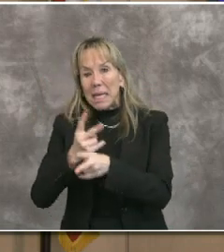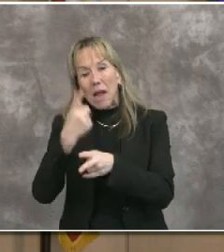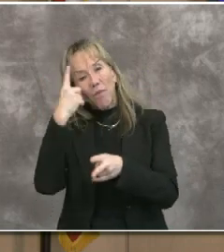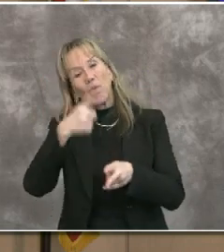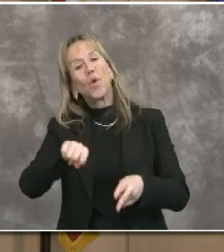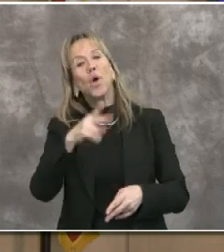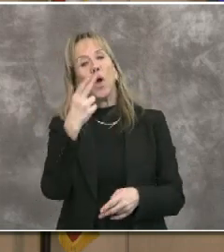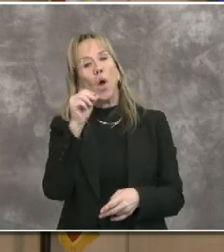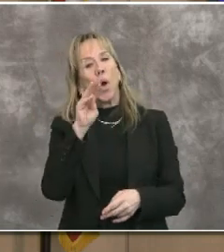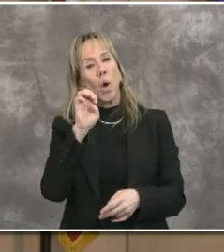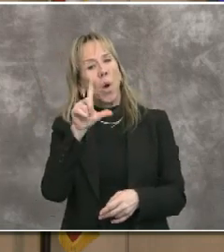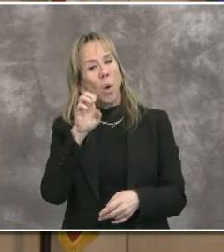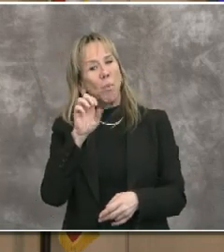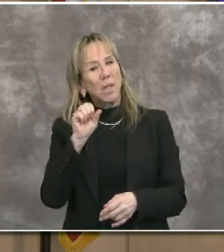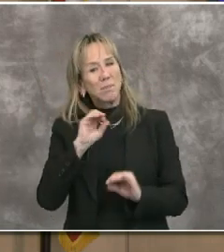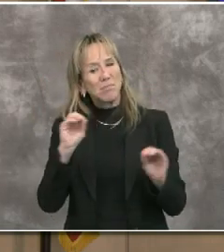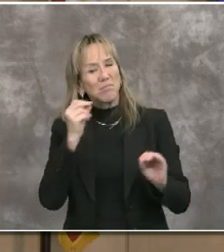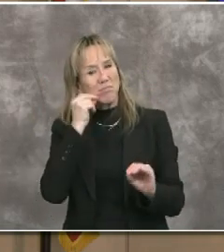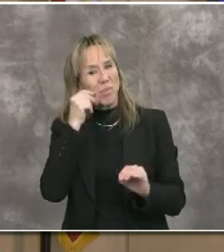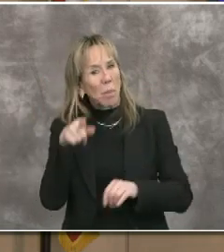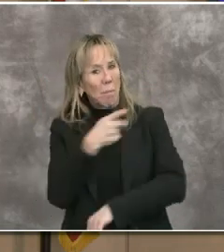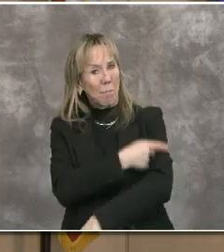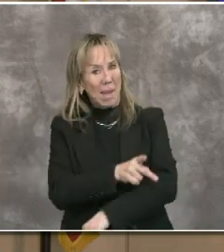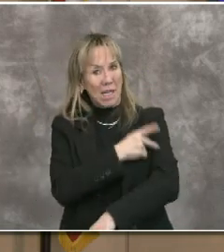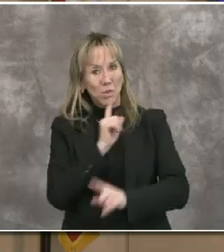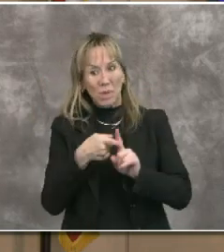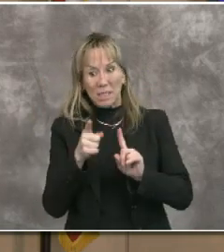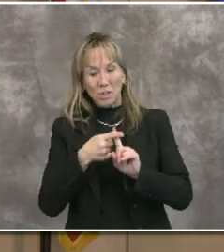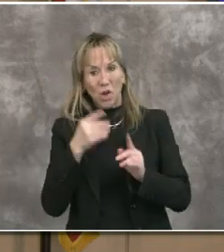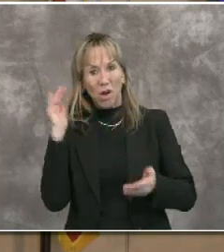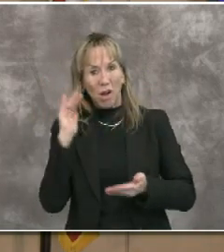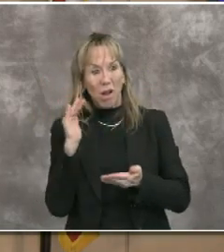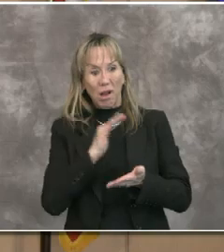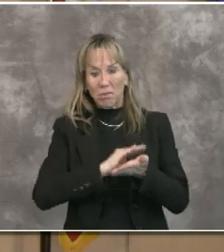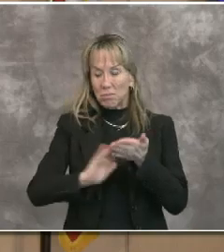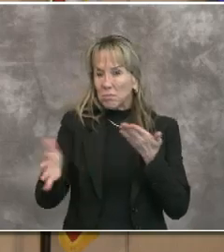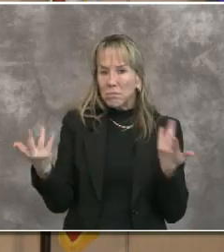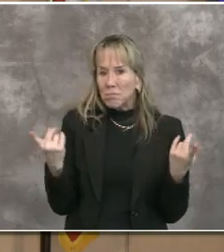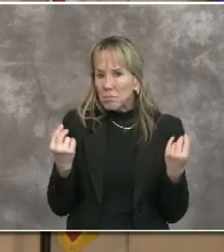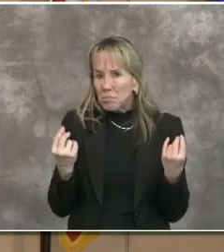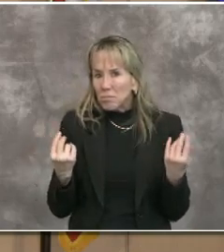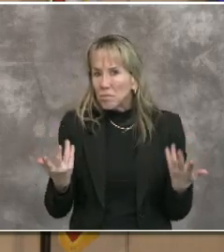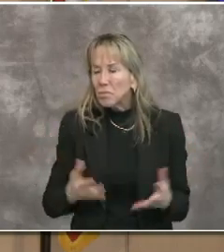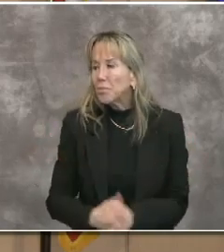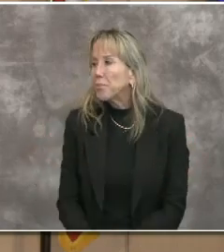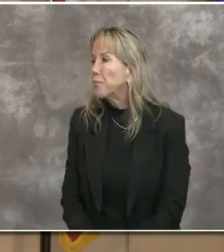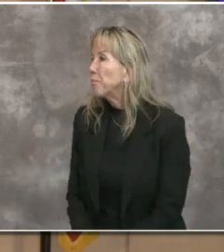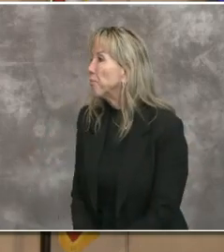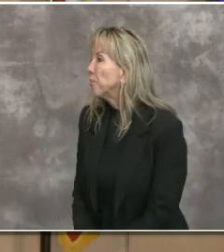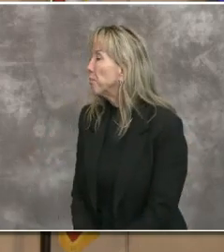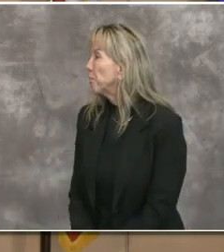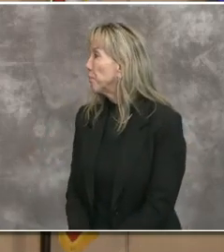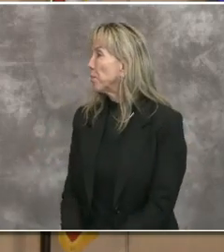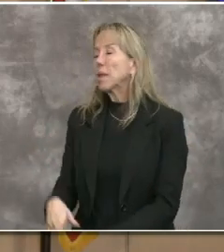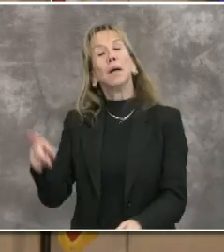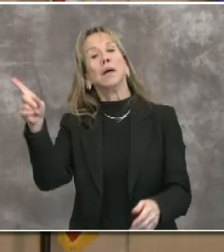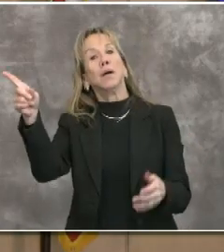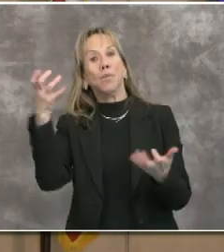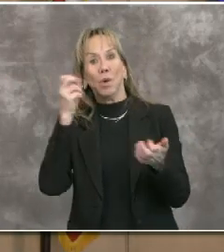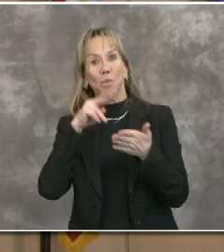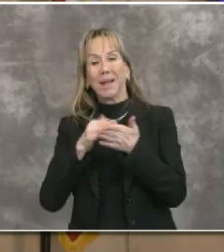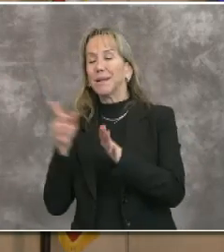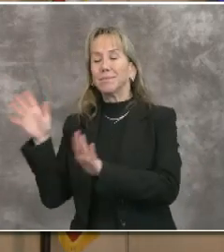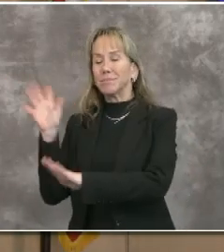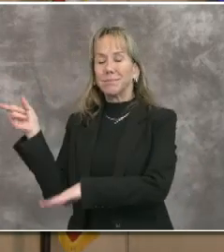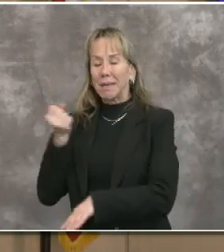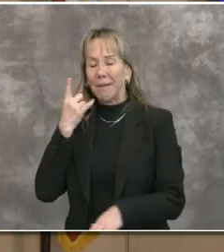homeless patients? Supervisor Fletcher is going to respond to that question. I can revisit any of those for you. I got it.